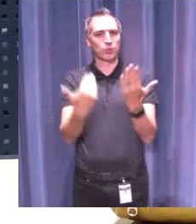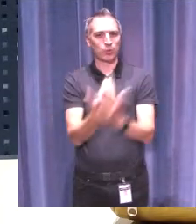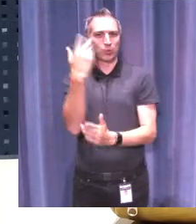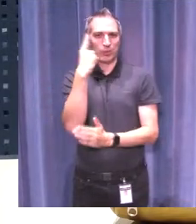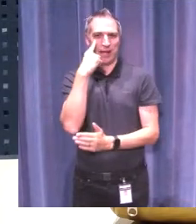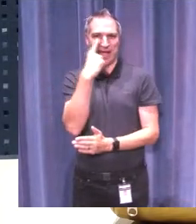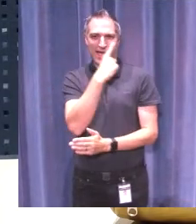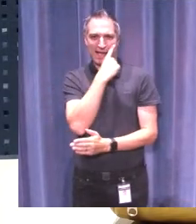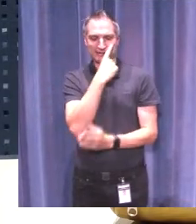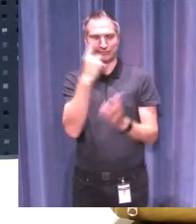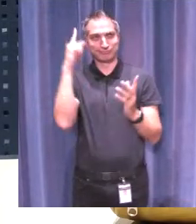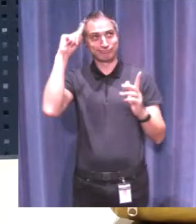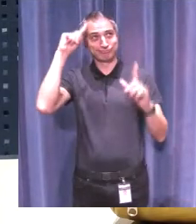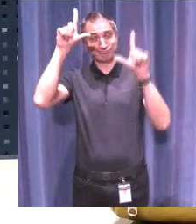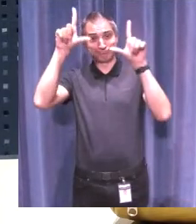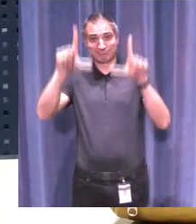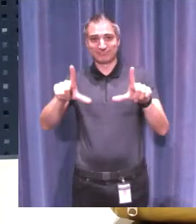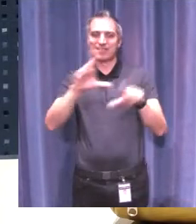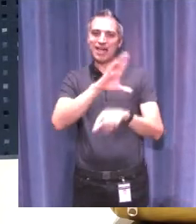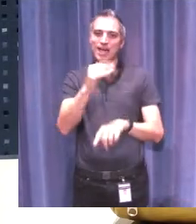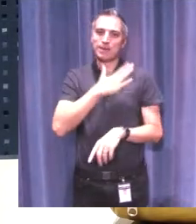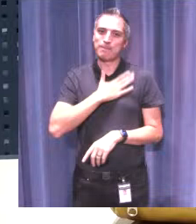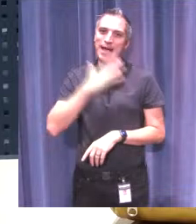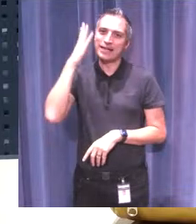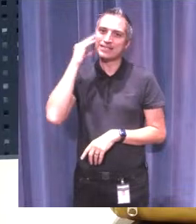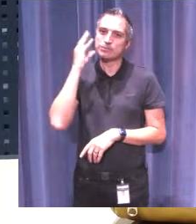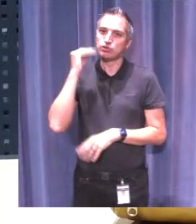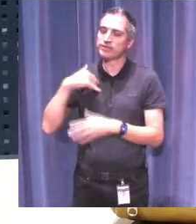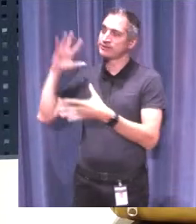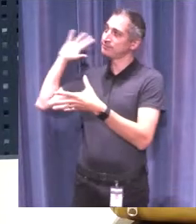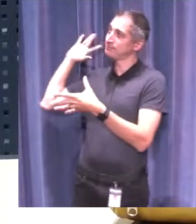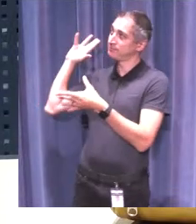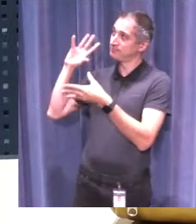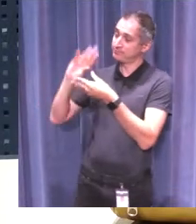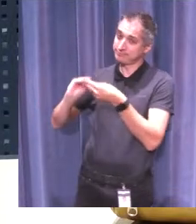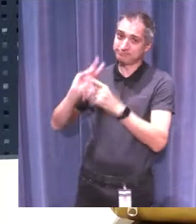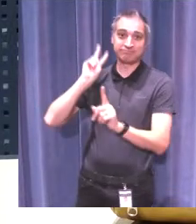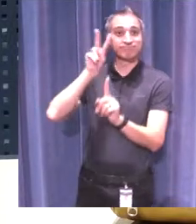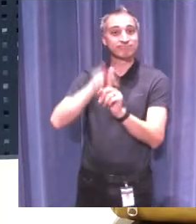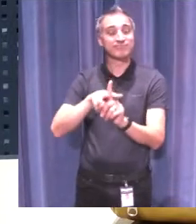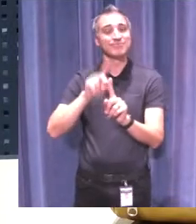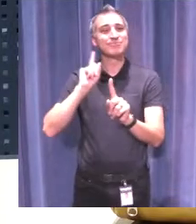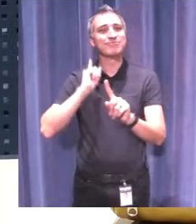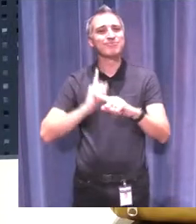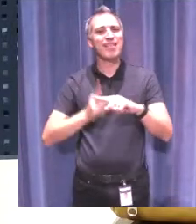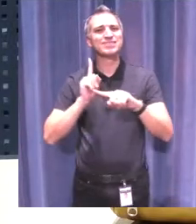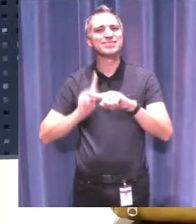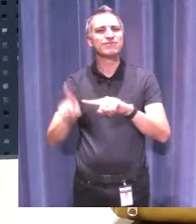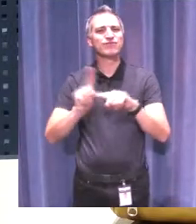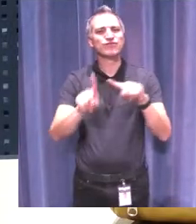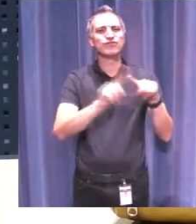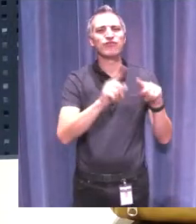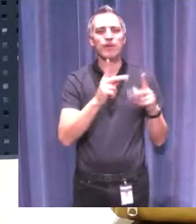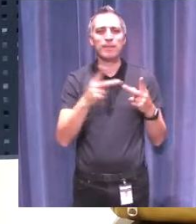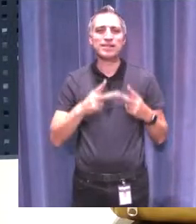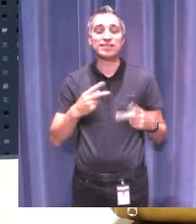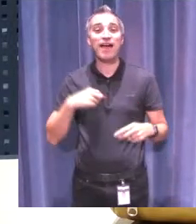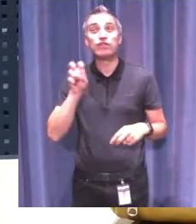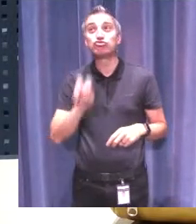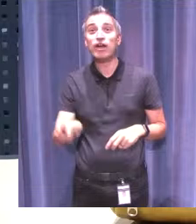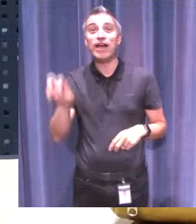and bring my experience from my other endeavors, as well as different places I've traveled and